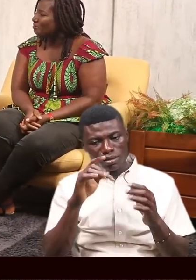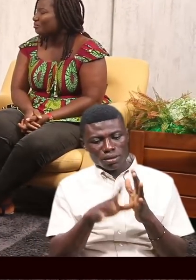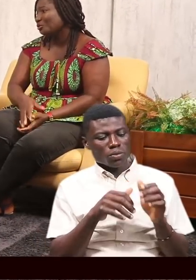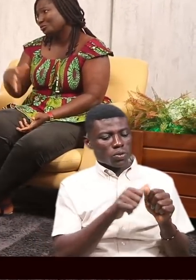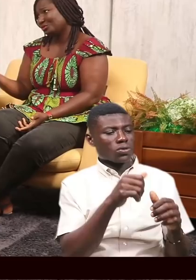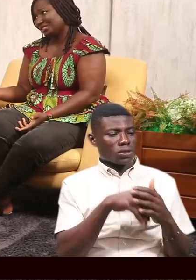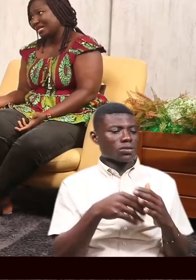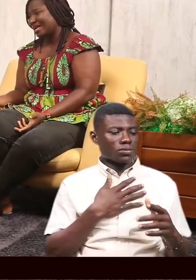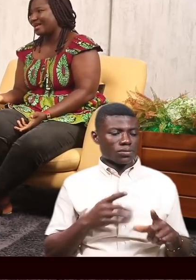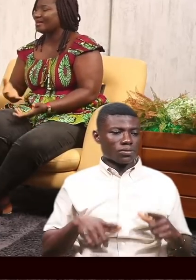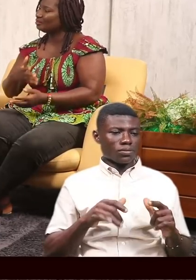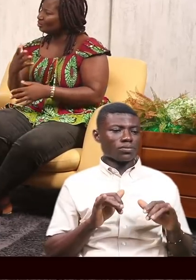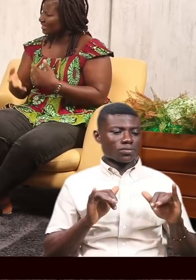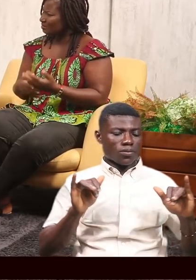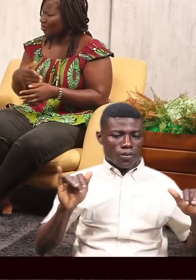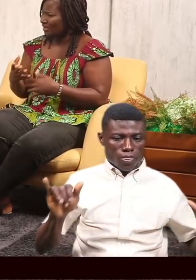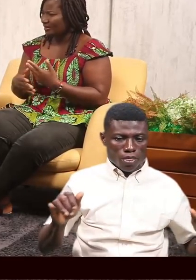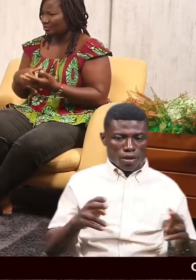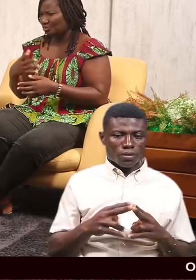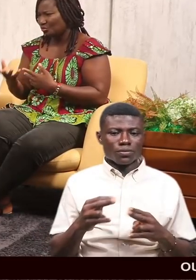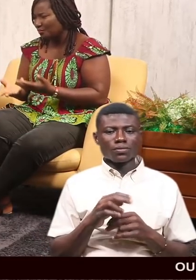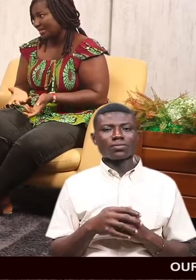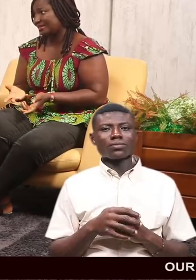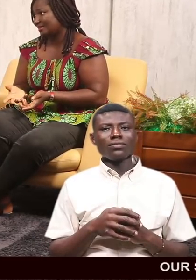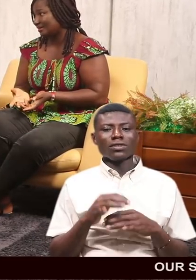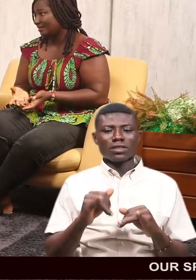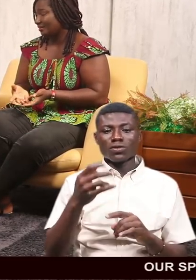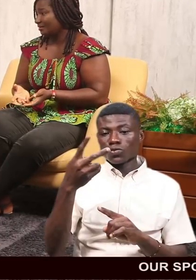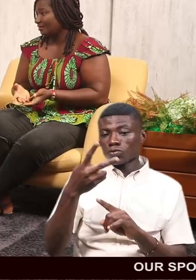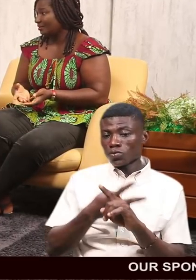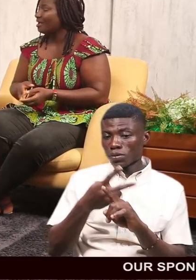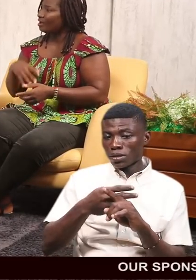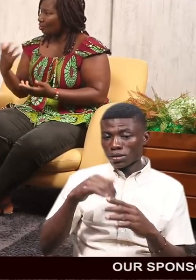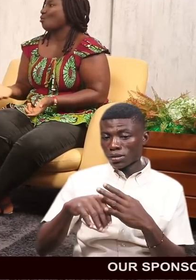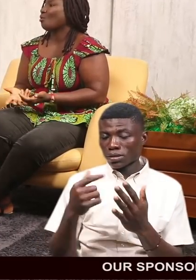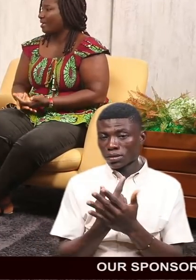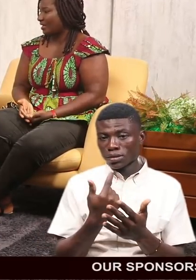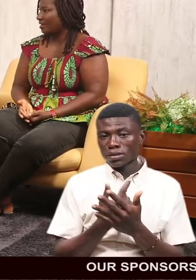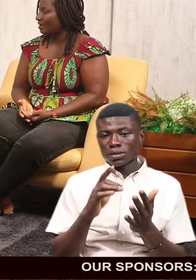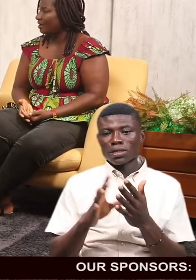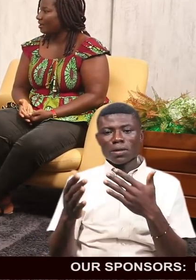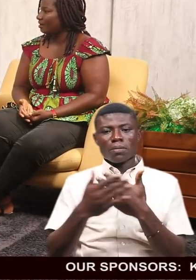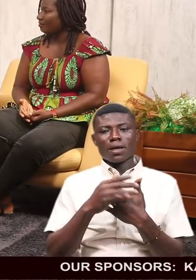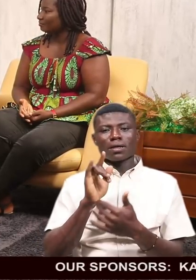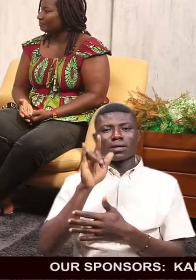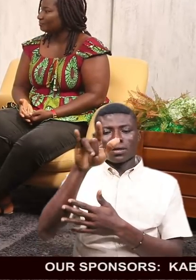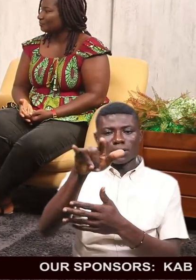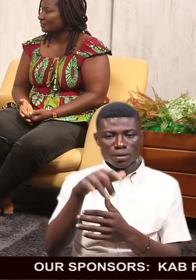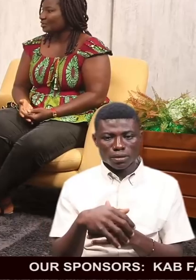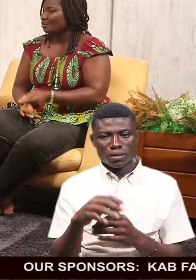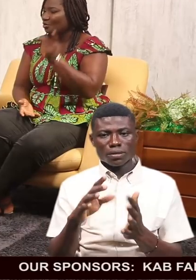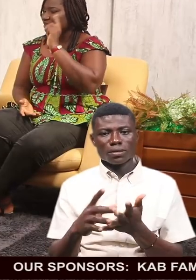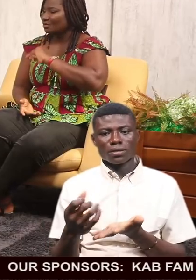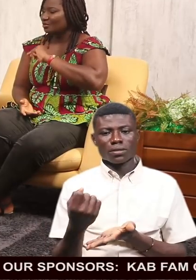wa mabra bo mno ono so tena ha nti o di more than 2 months e no call back o kon so test so